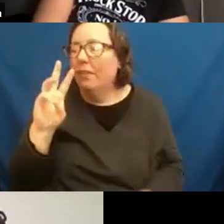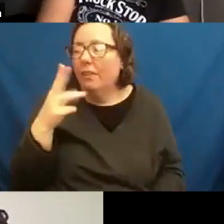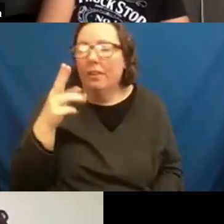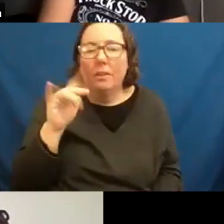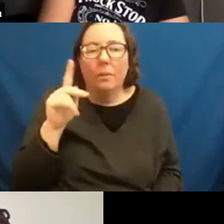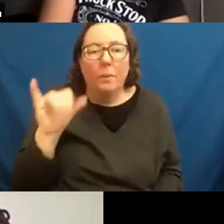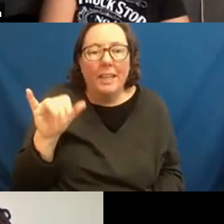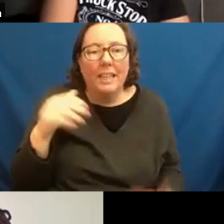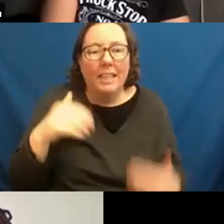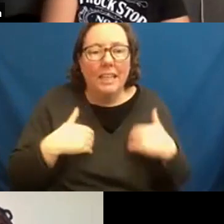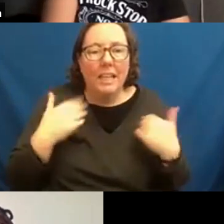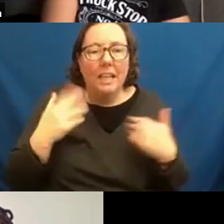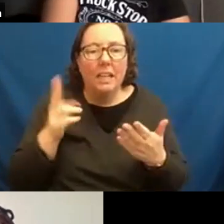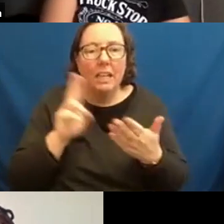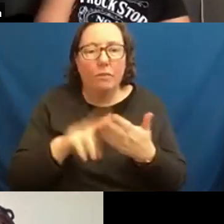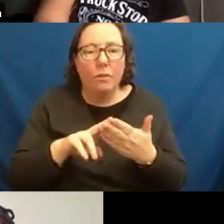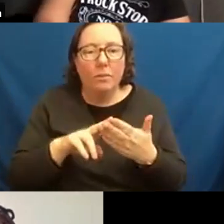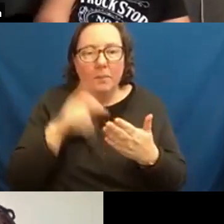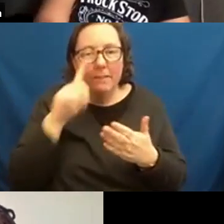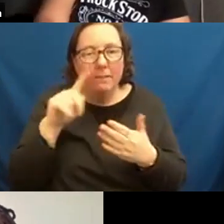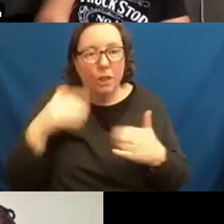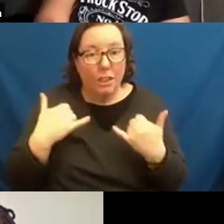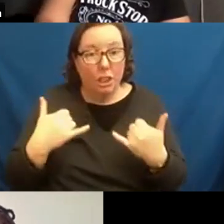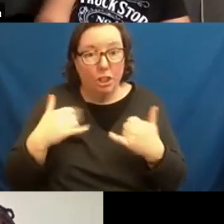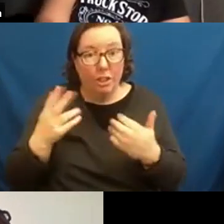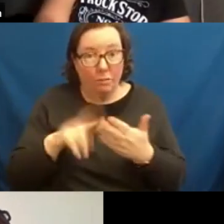that's the current enrollment?